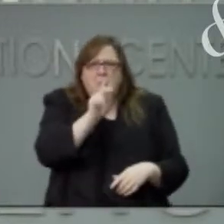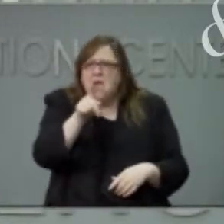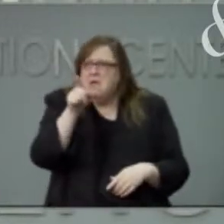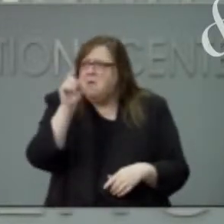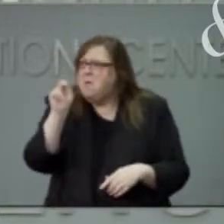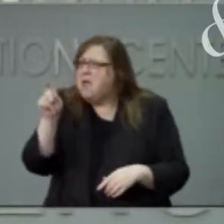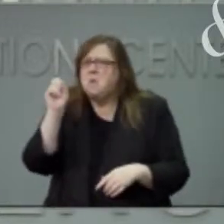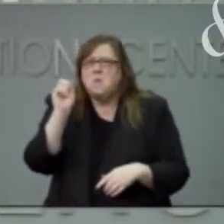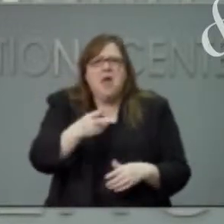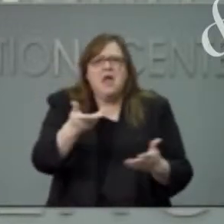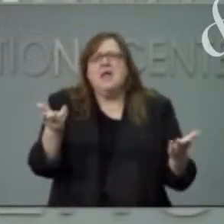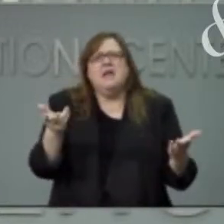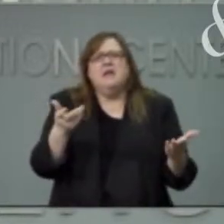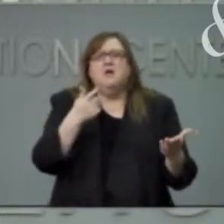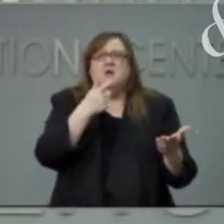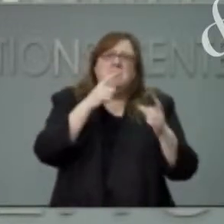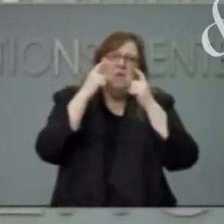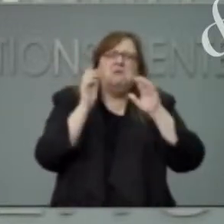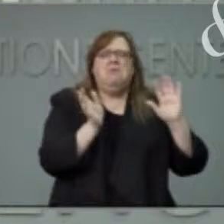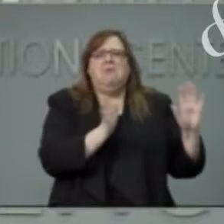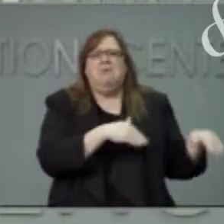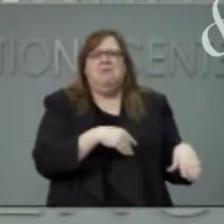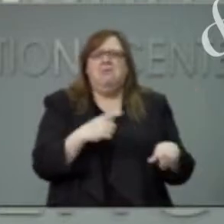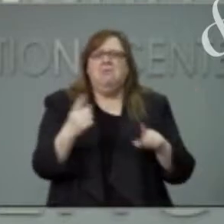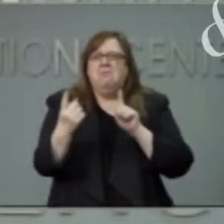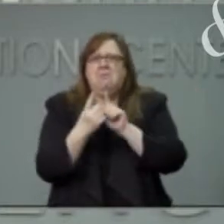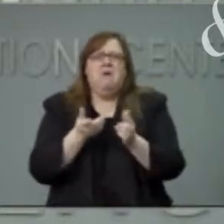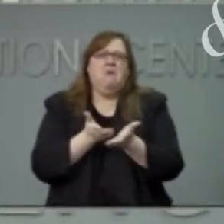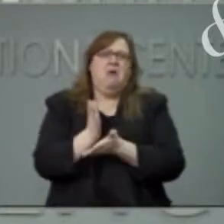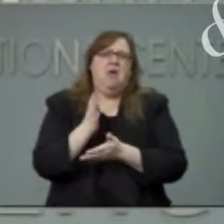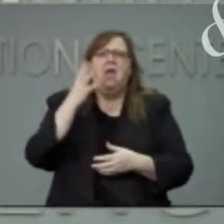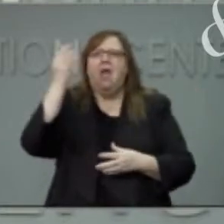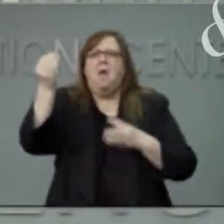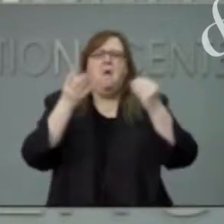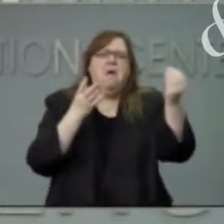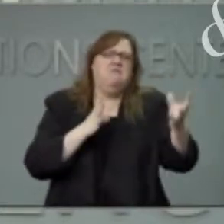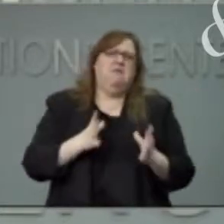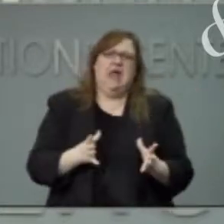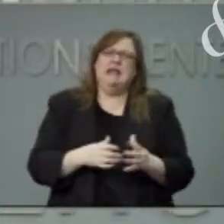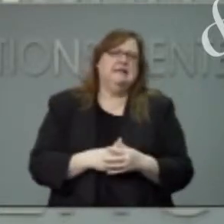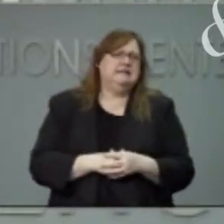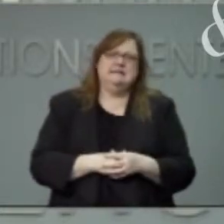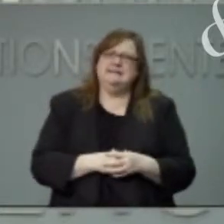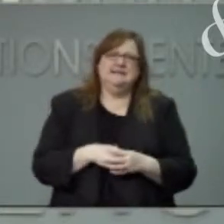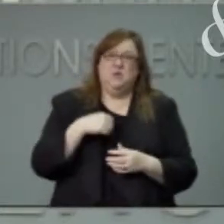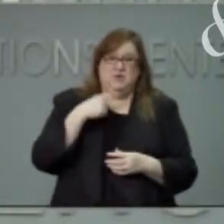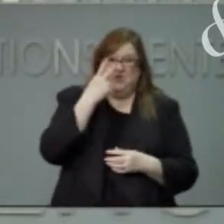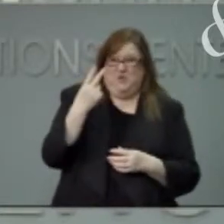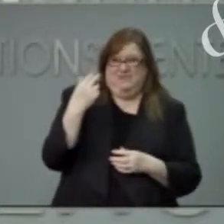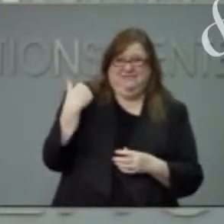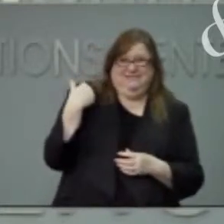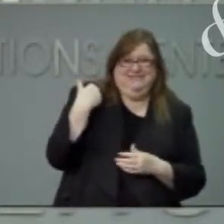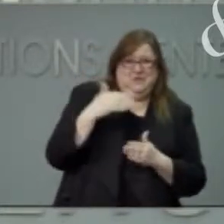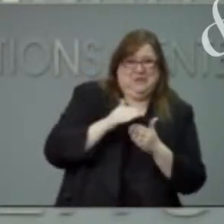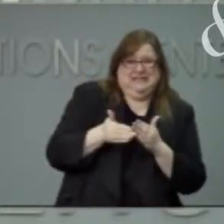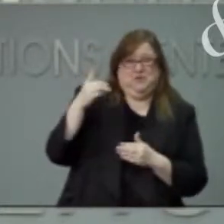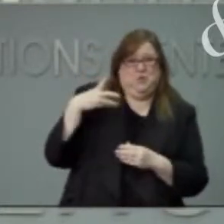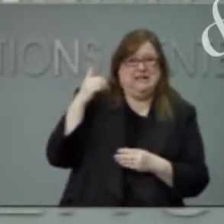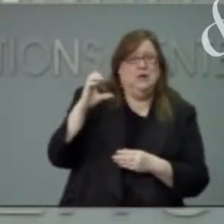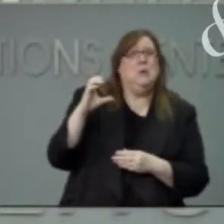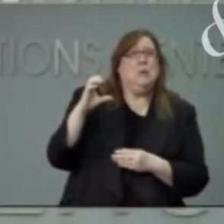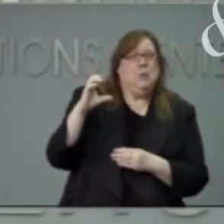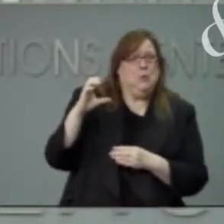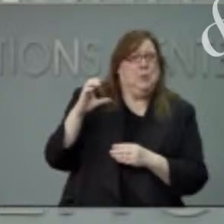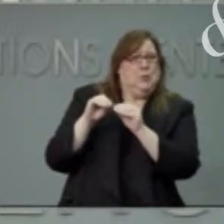virus is quick to spread and many times slow to leave. This virus is unpredictable and